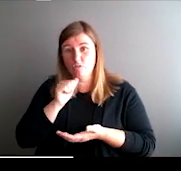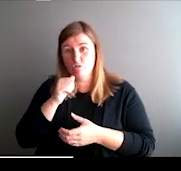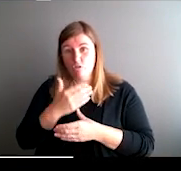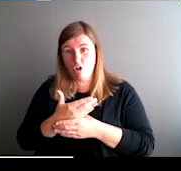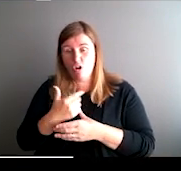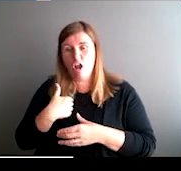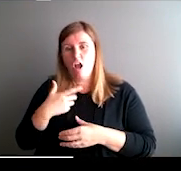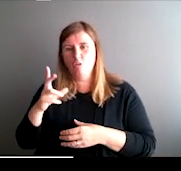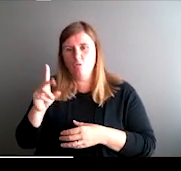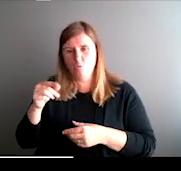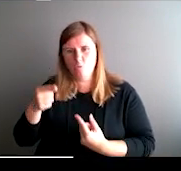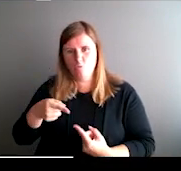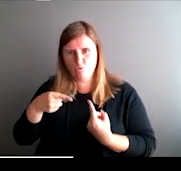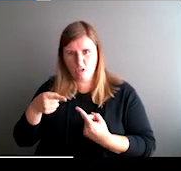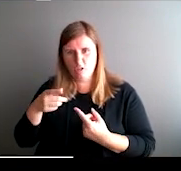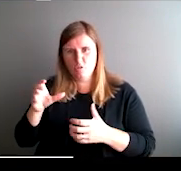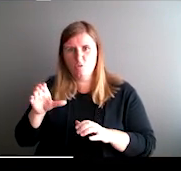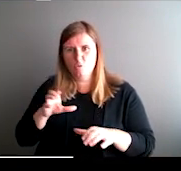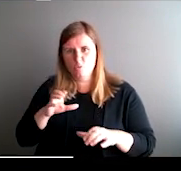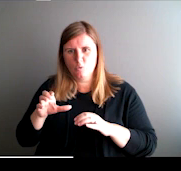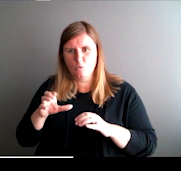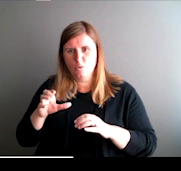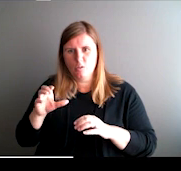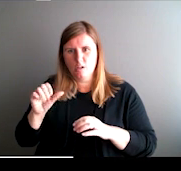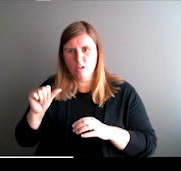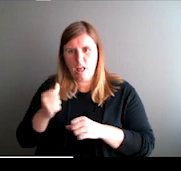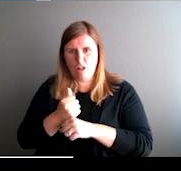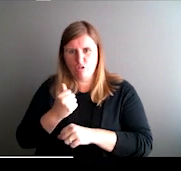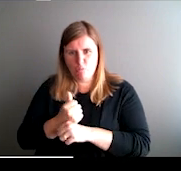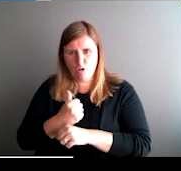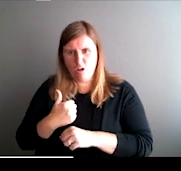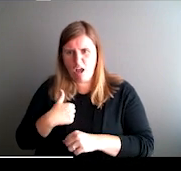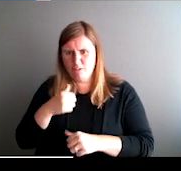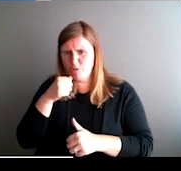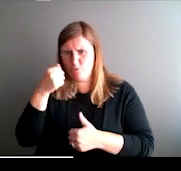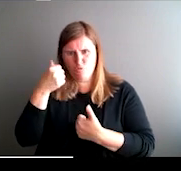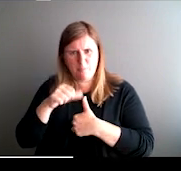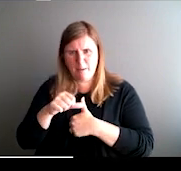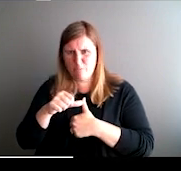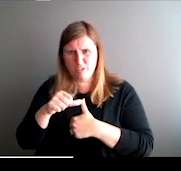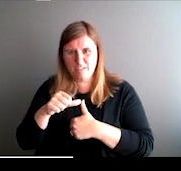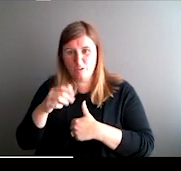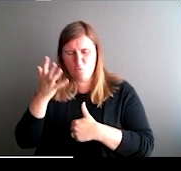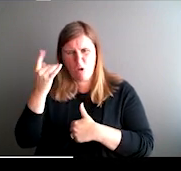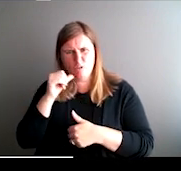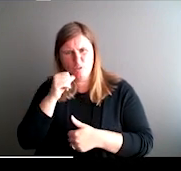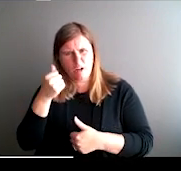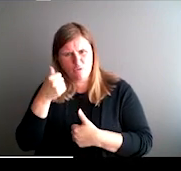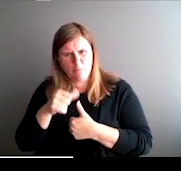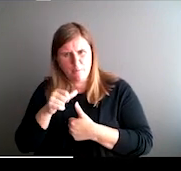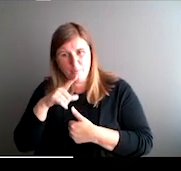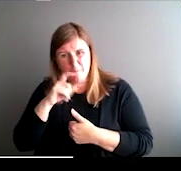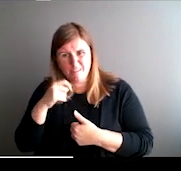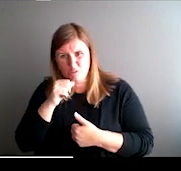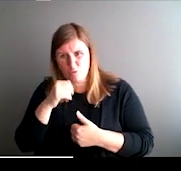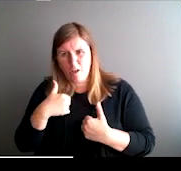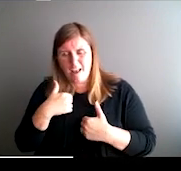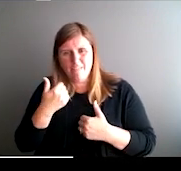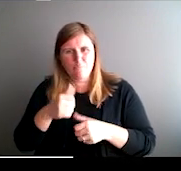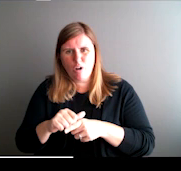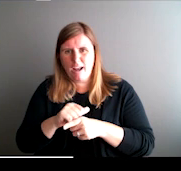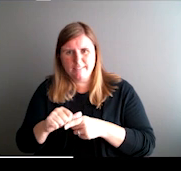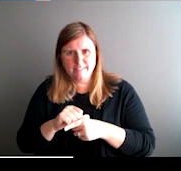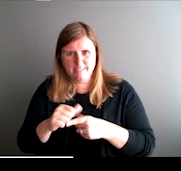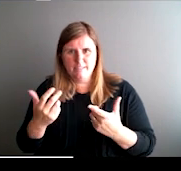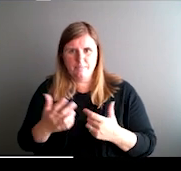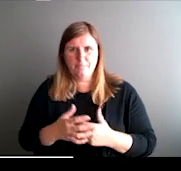I do struggle to do algebra. I don't remember it. Why don't I remember it? Because I don't have any